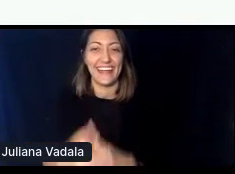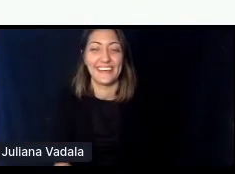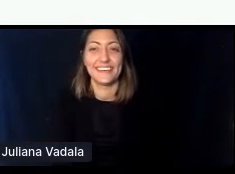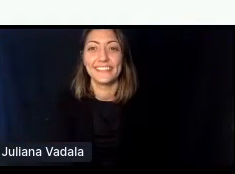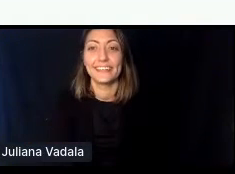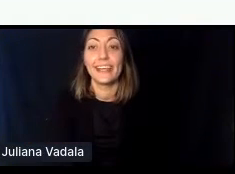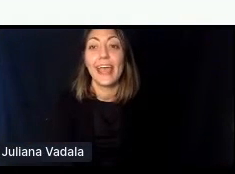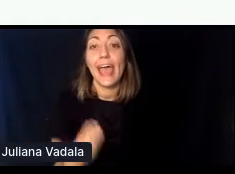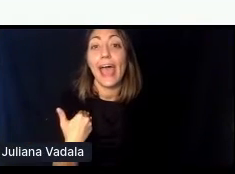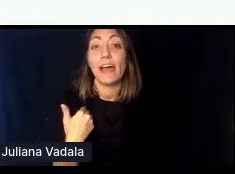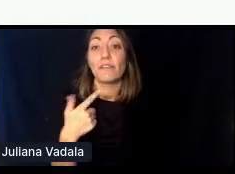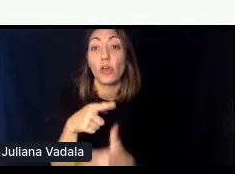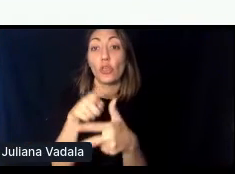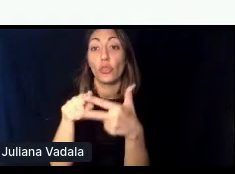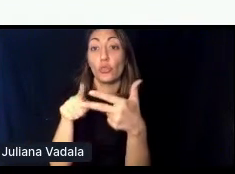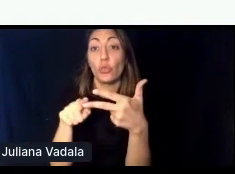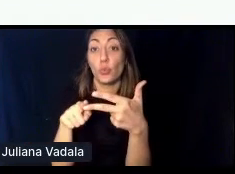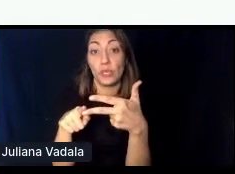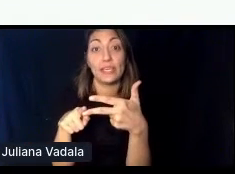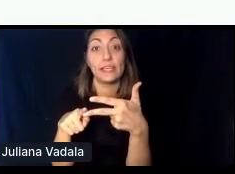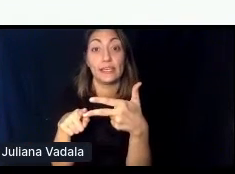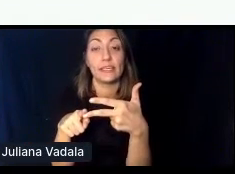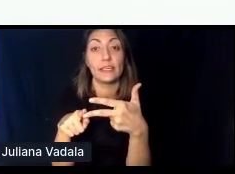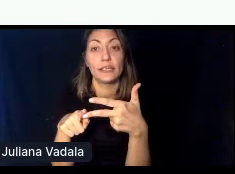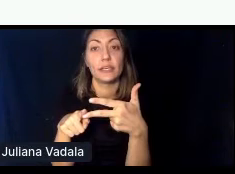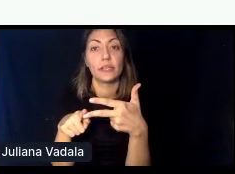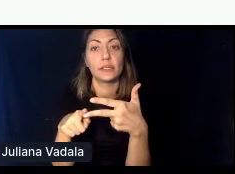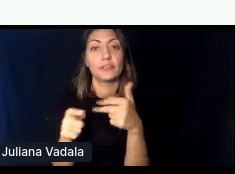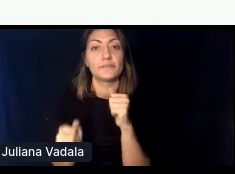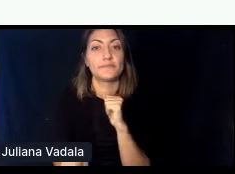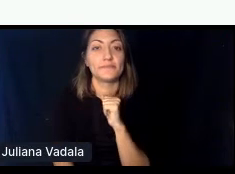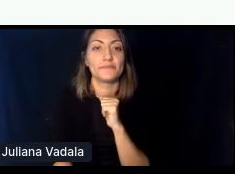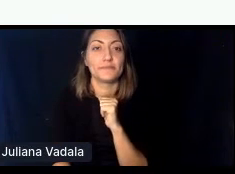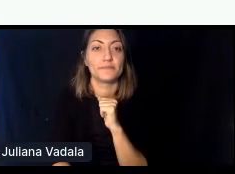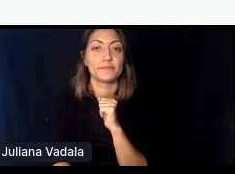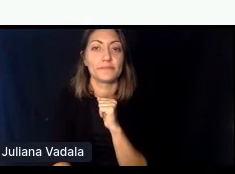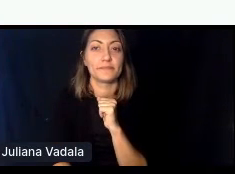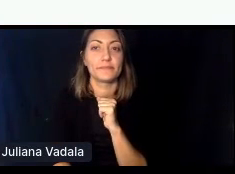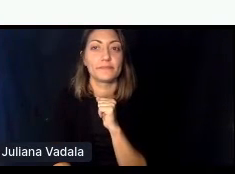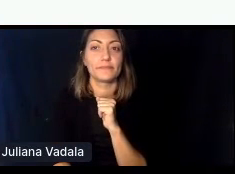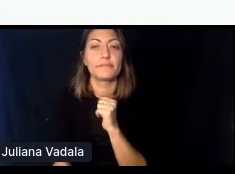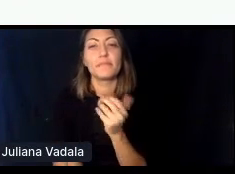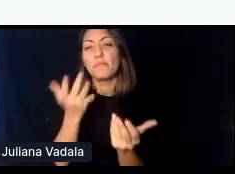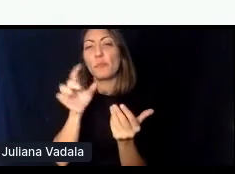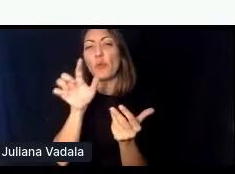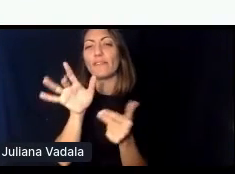So you might need to toggle out of polls and then come back to see the 3 of them there.